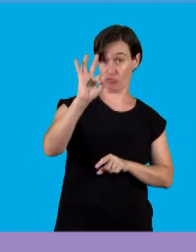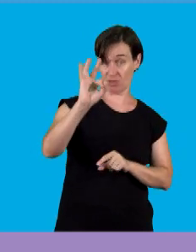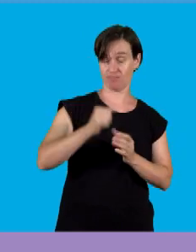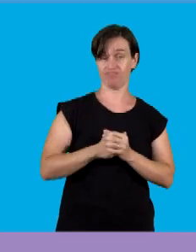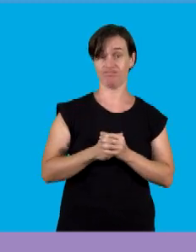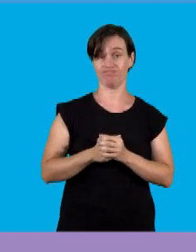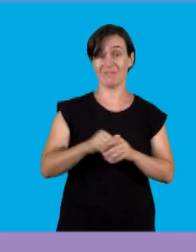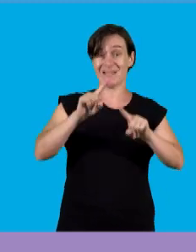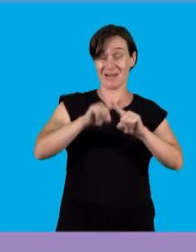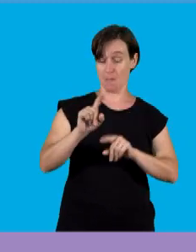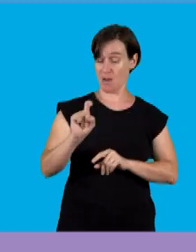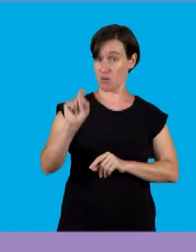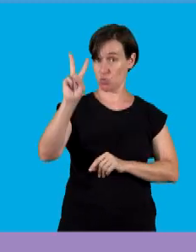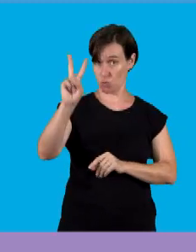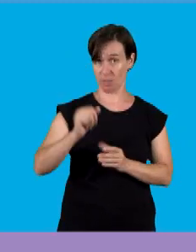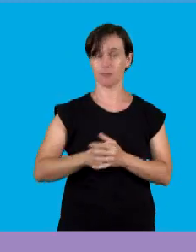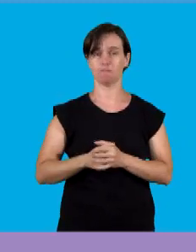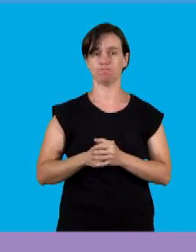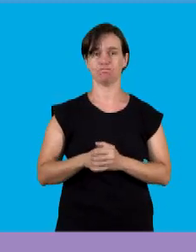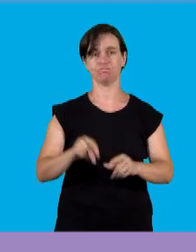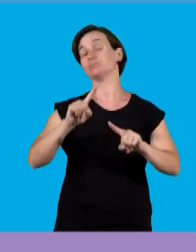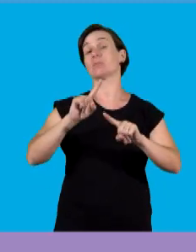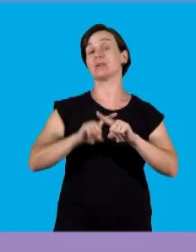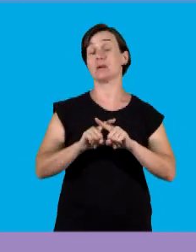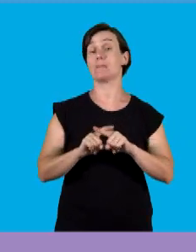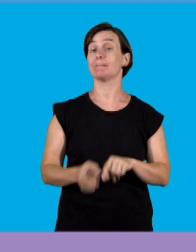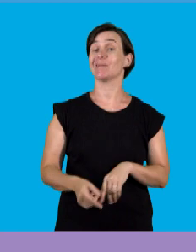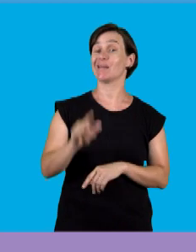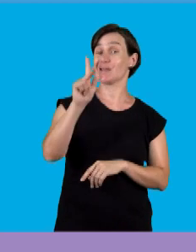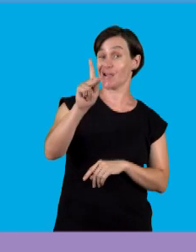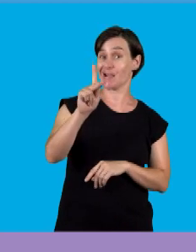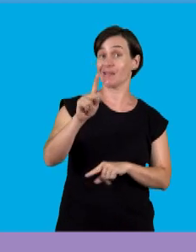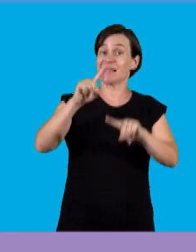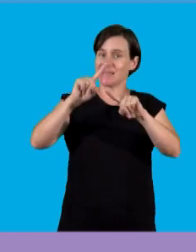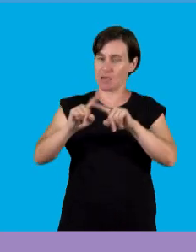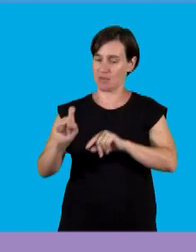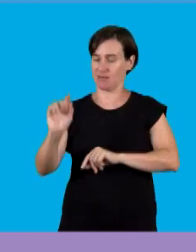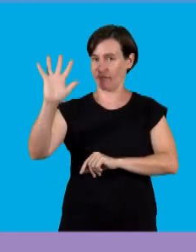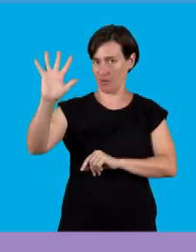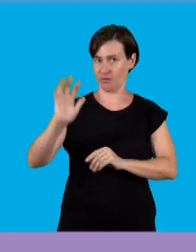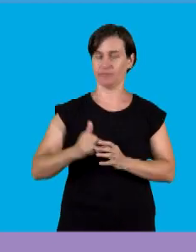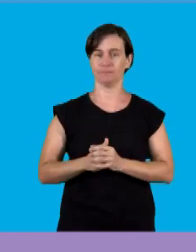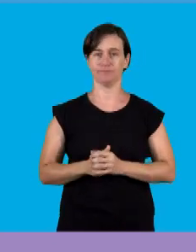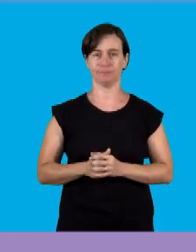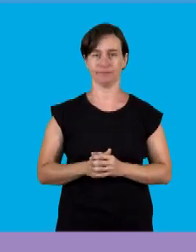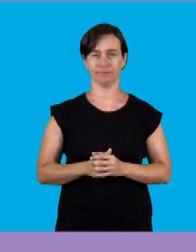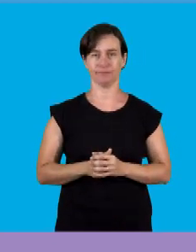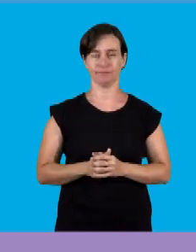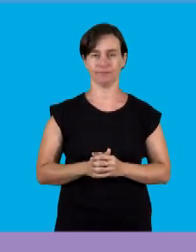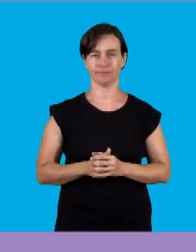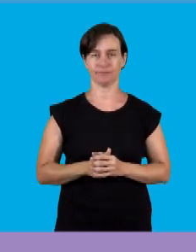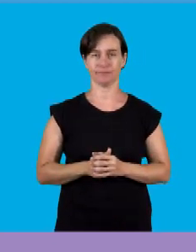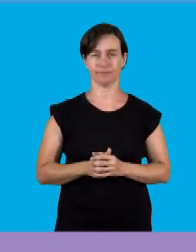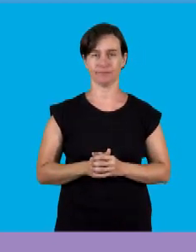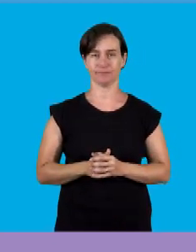k exponent 3 multiplied by x squared, and this is multiplied by k x exponent